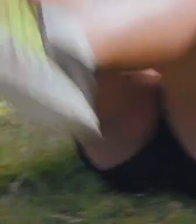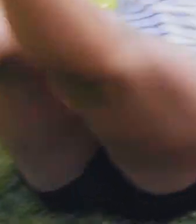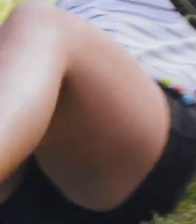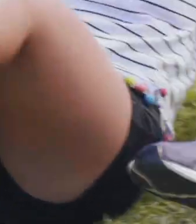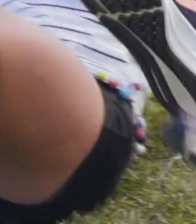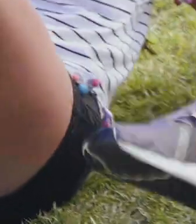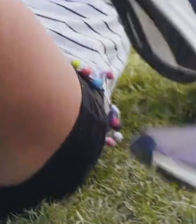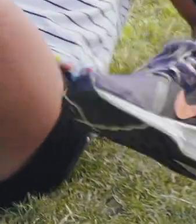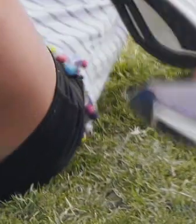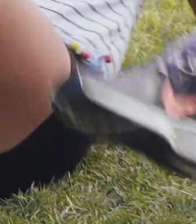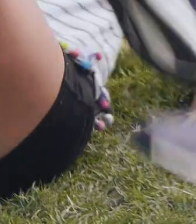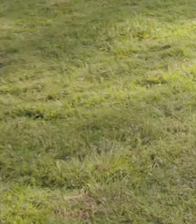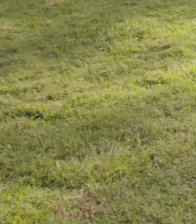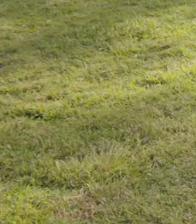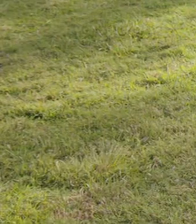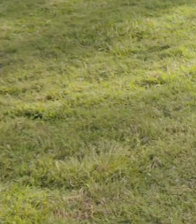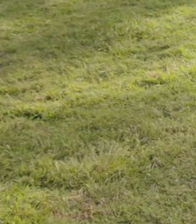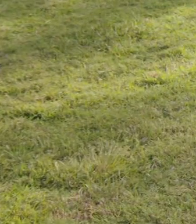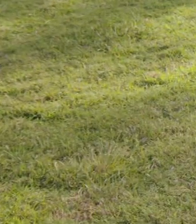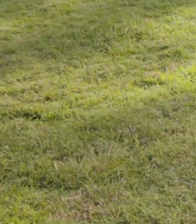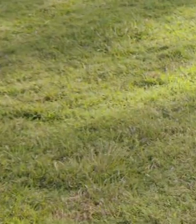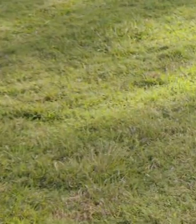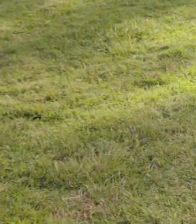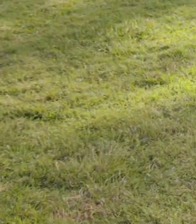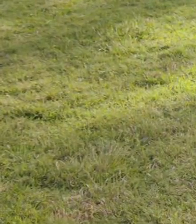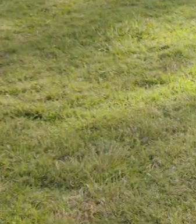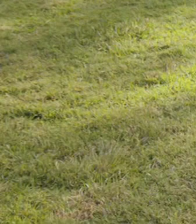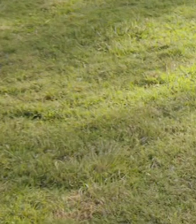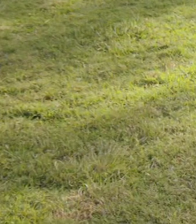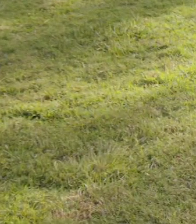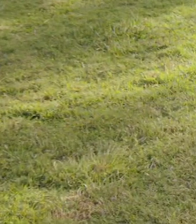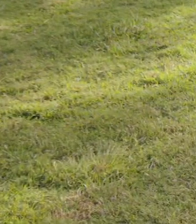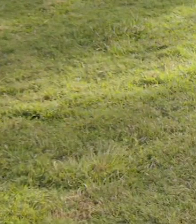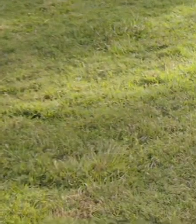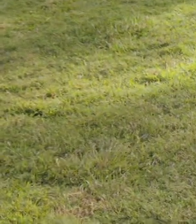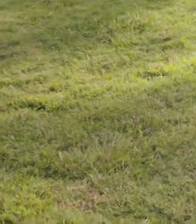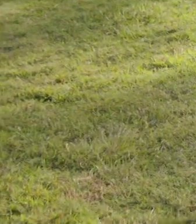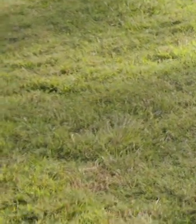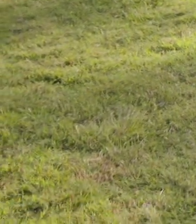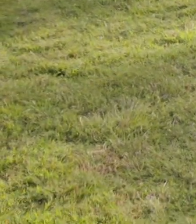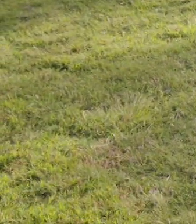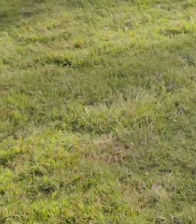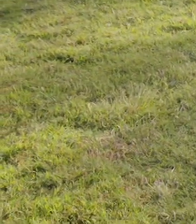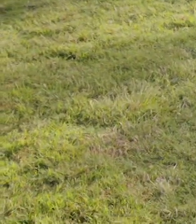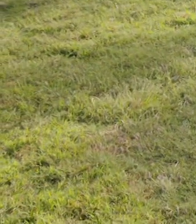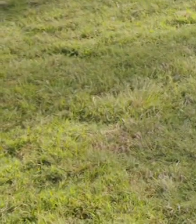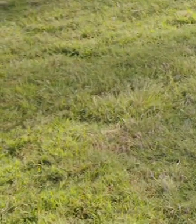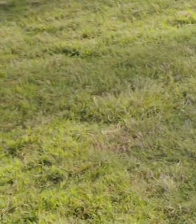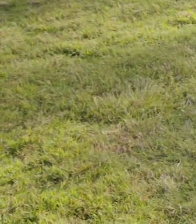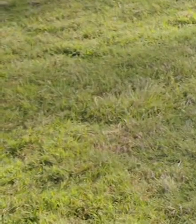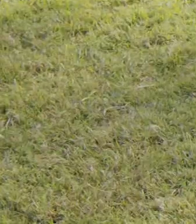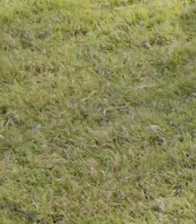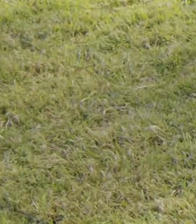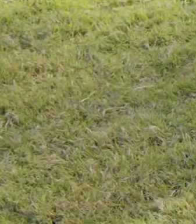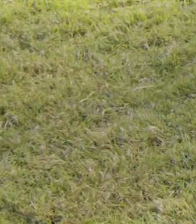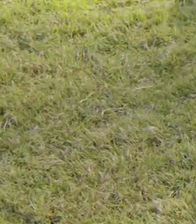it. Work that tummy. Oh, kick faster. Nice. Let's try some freestyle arms on our stomach. Laying down on our tummy. Let's